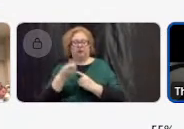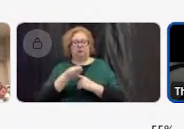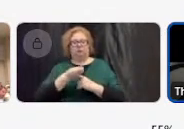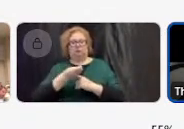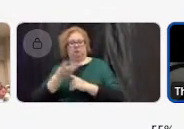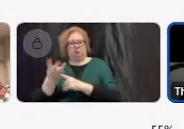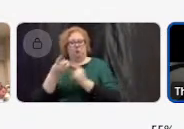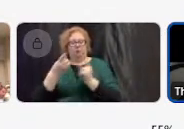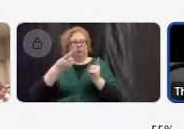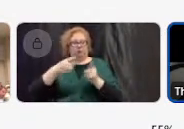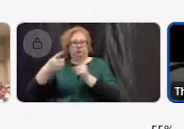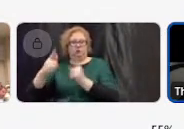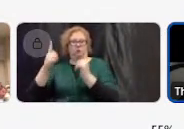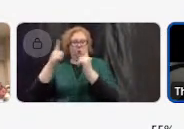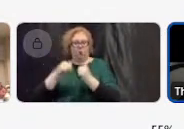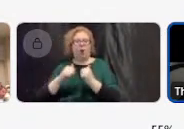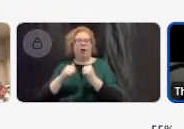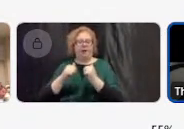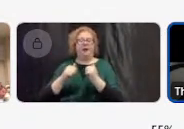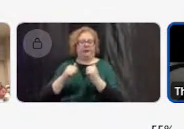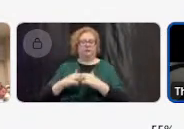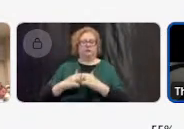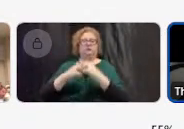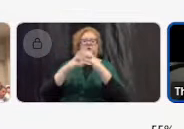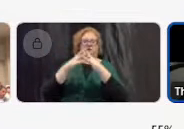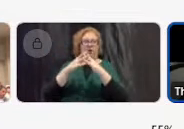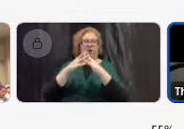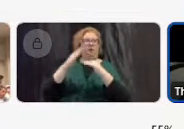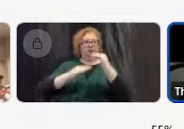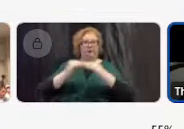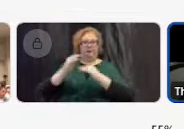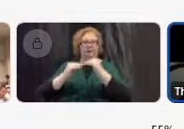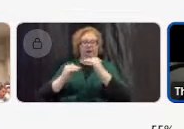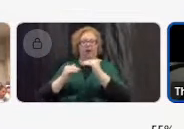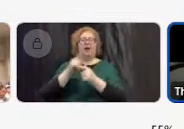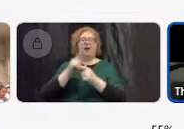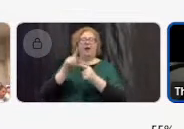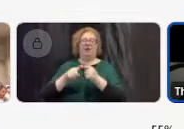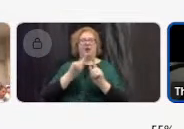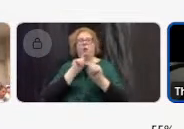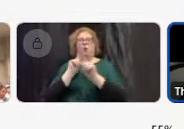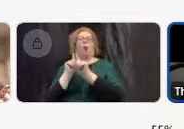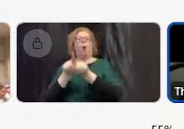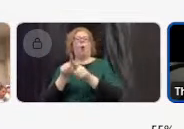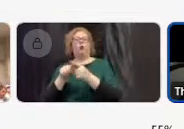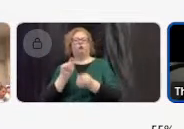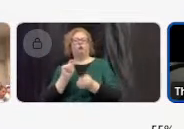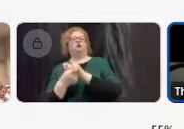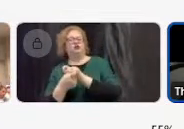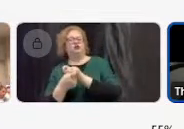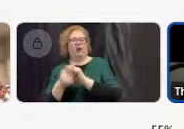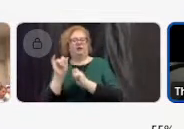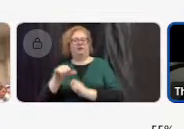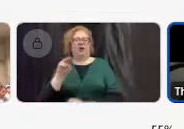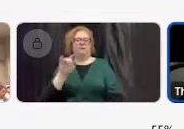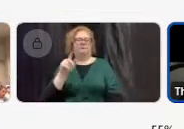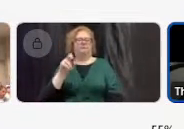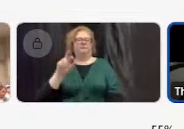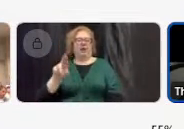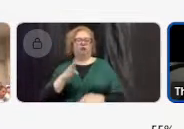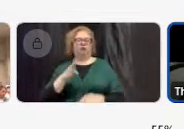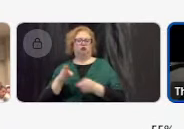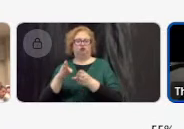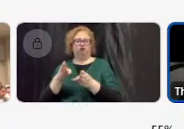development comes and an ordinance to change the master street plan comes separately, but at the same time.